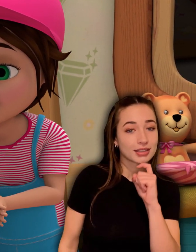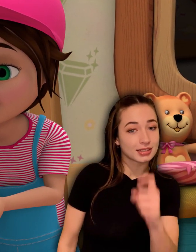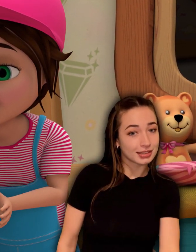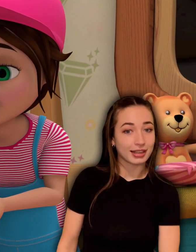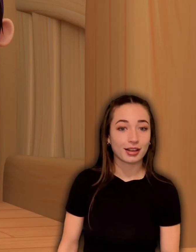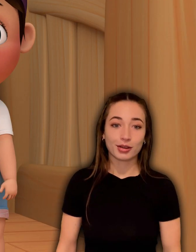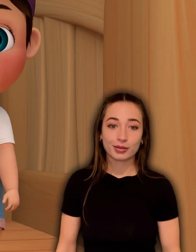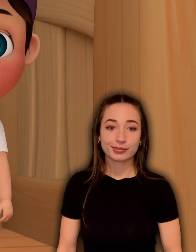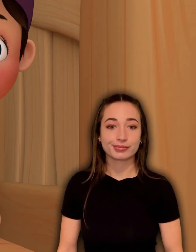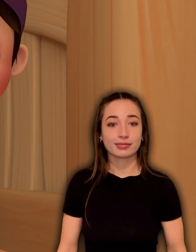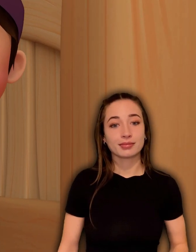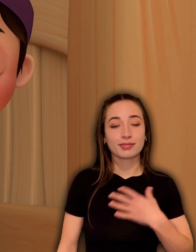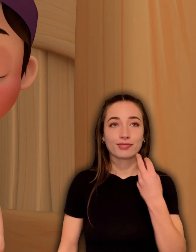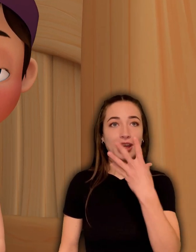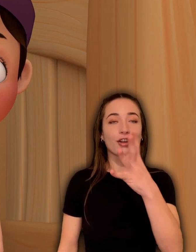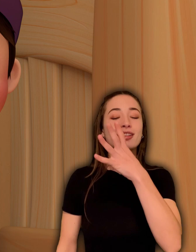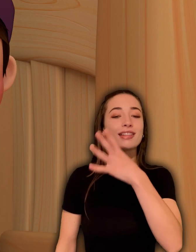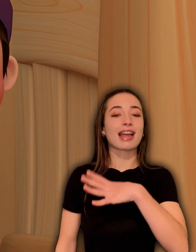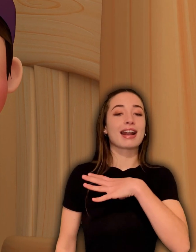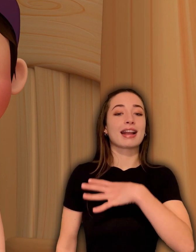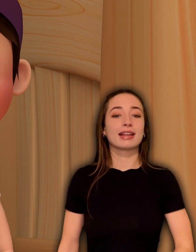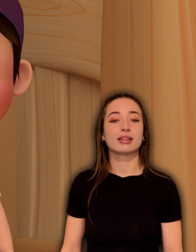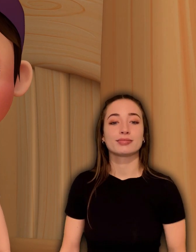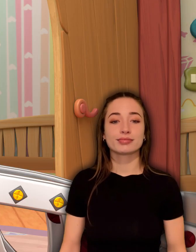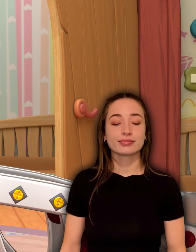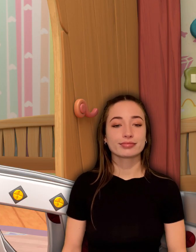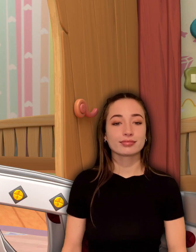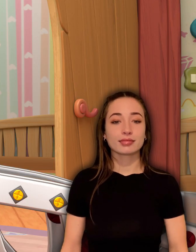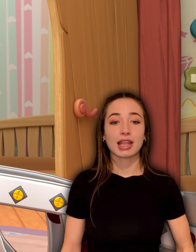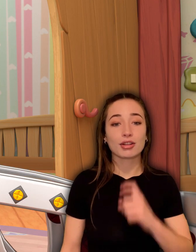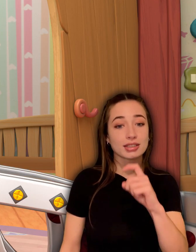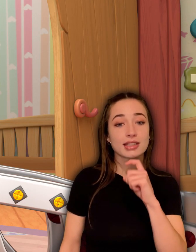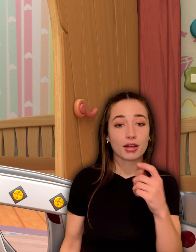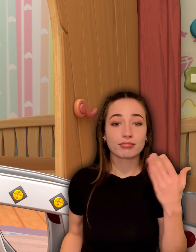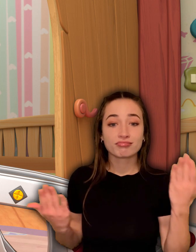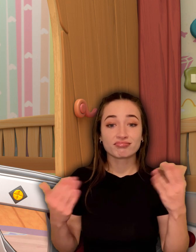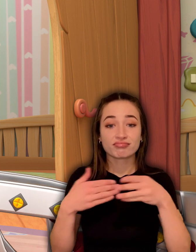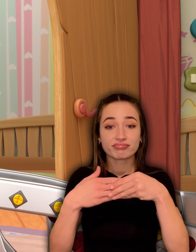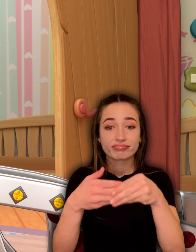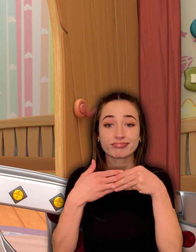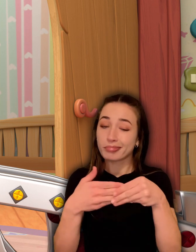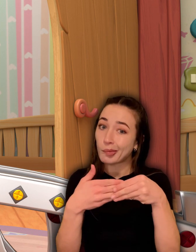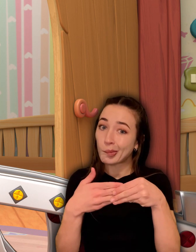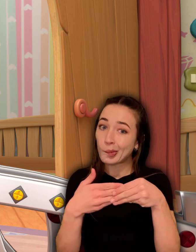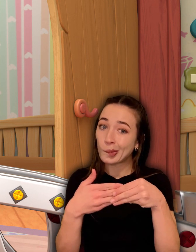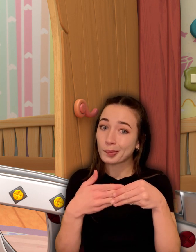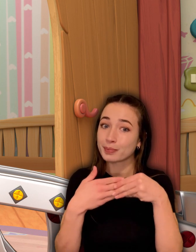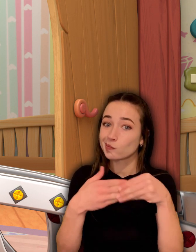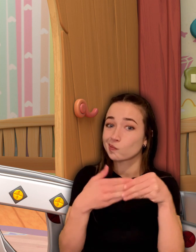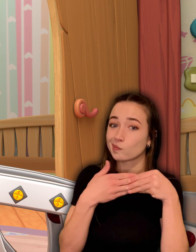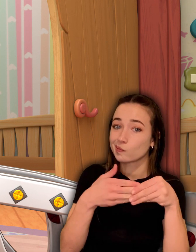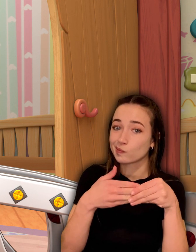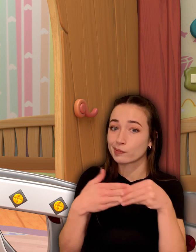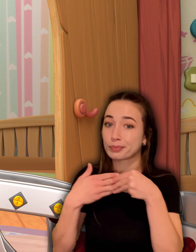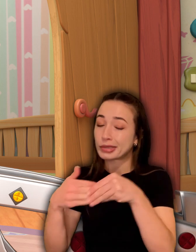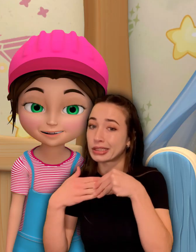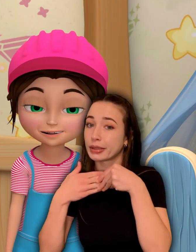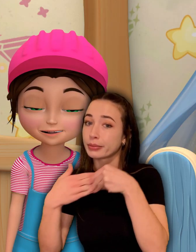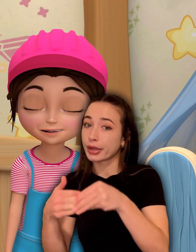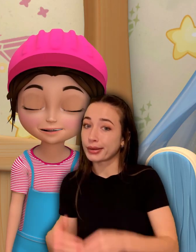it up with Iron and Steel My Fair Lady Iron and Steel will bend them